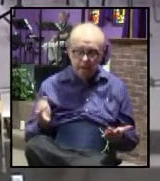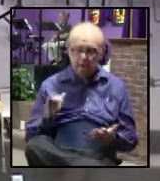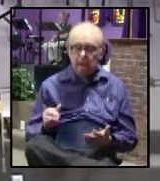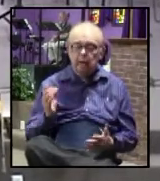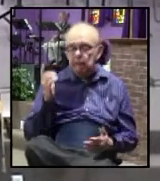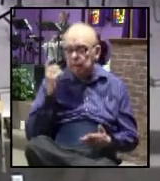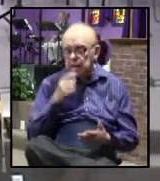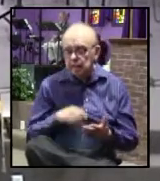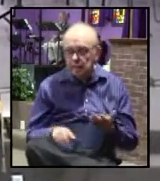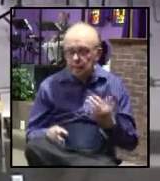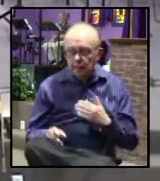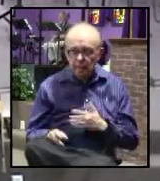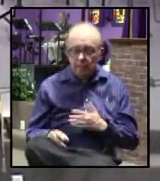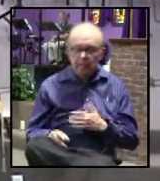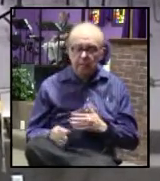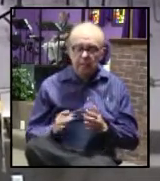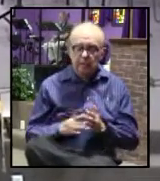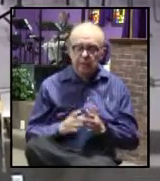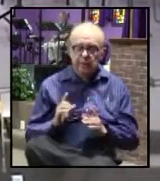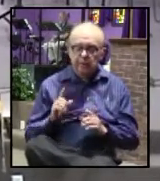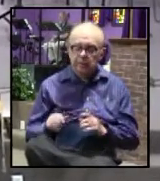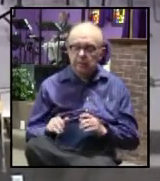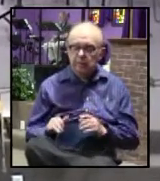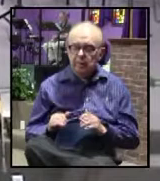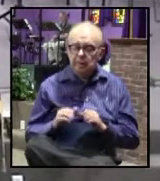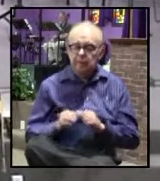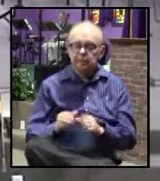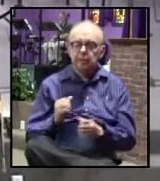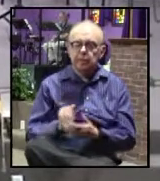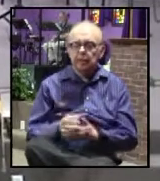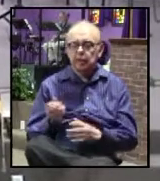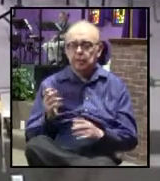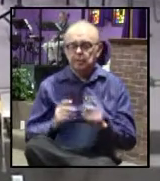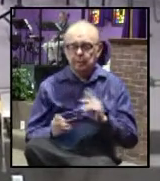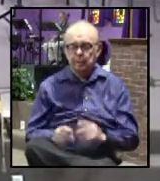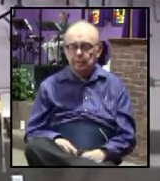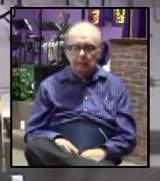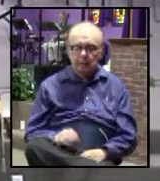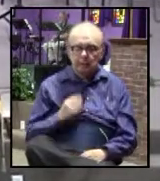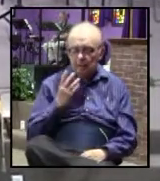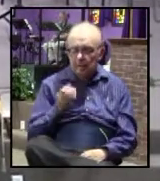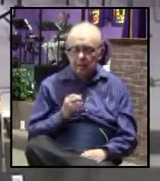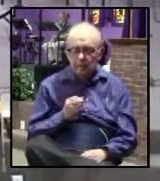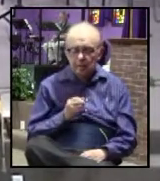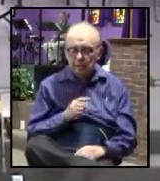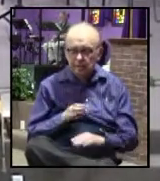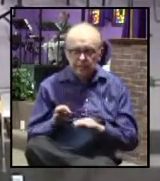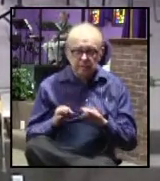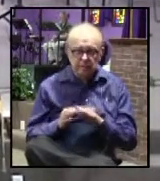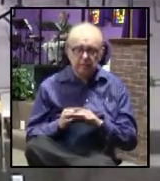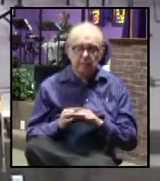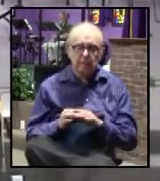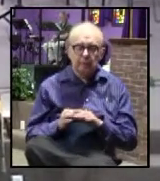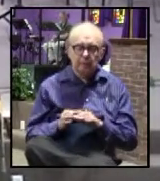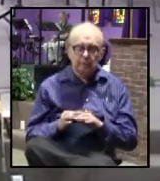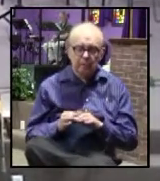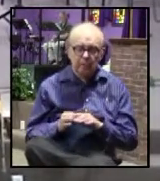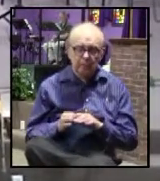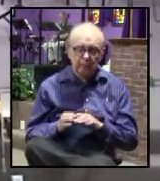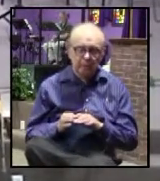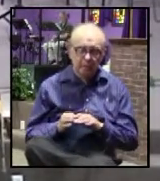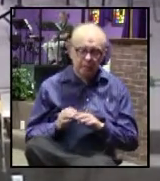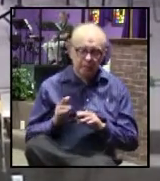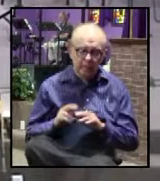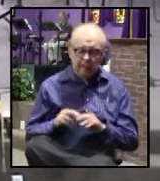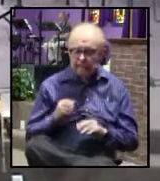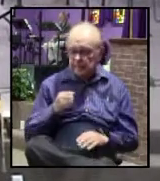guess what? He still continues to help other people. How beautiful are the feet. And you can